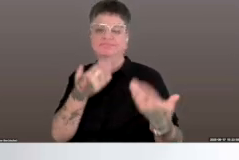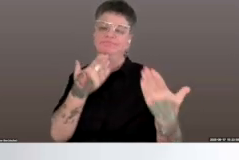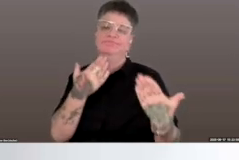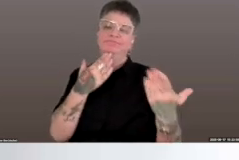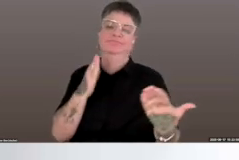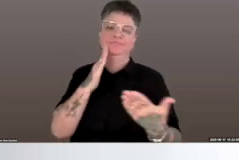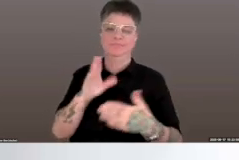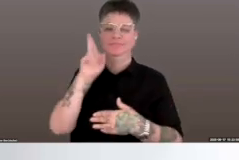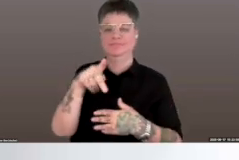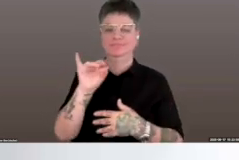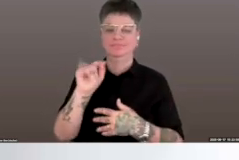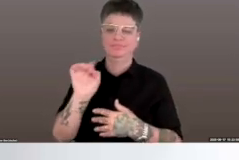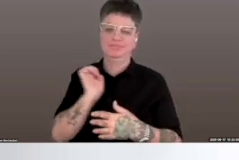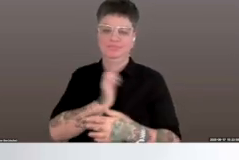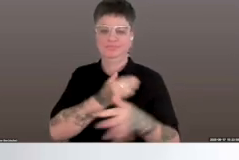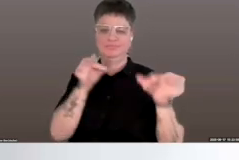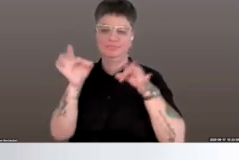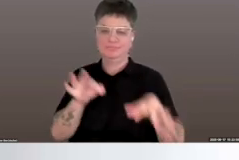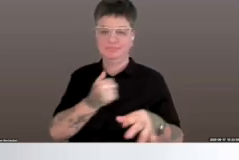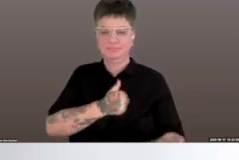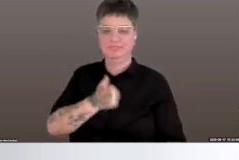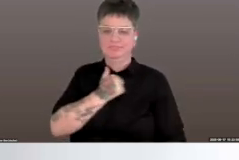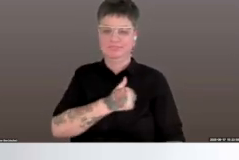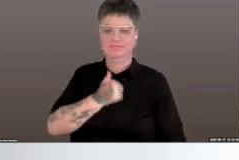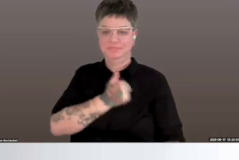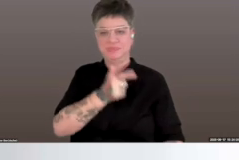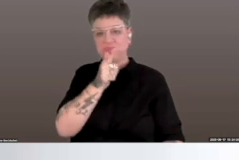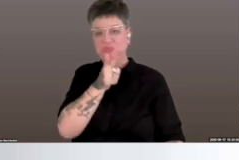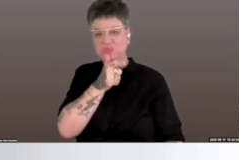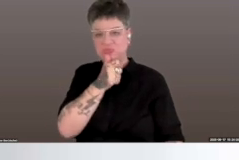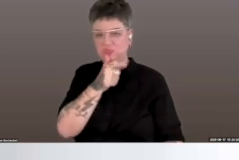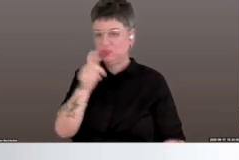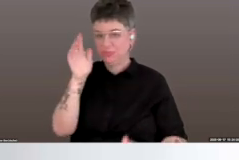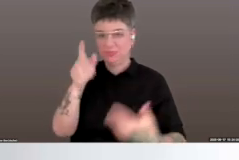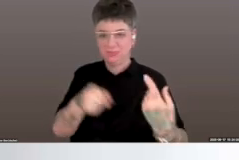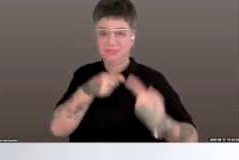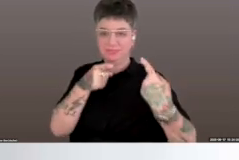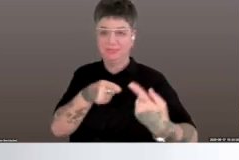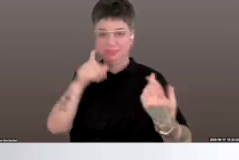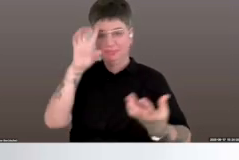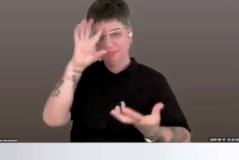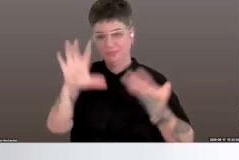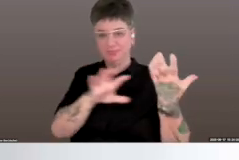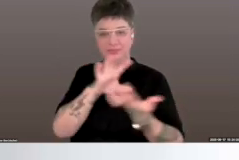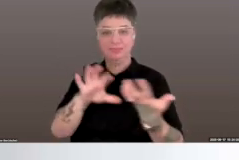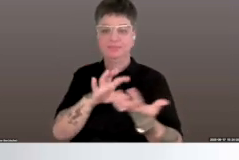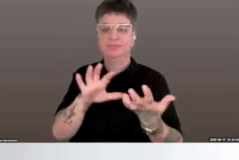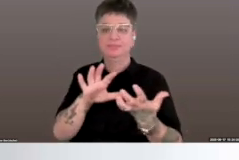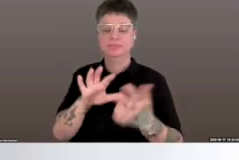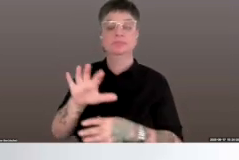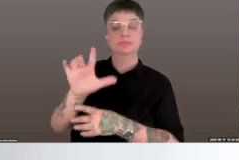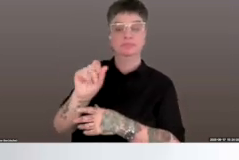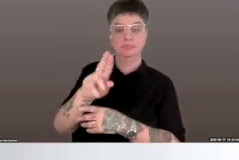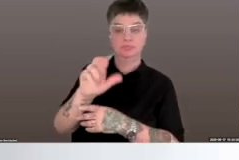our instructions. So apologies for anyone who's been struggling with that. I see Laura Henkel's hand